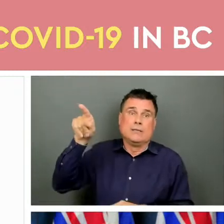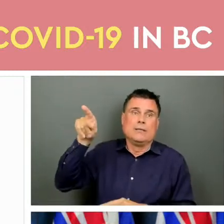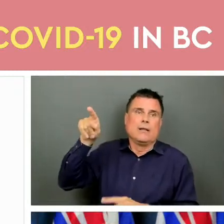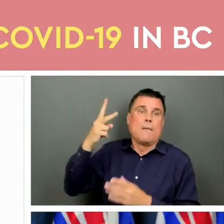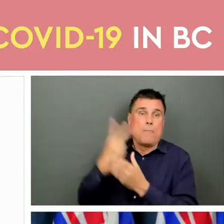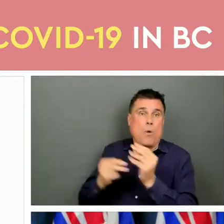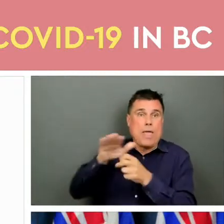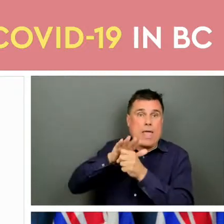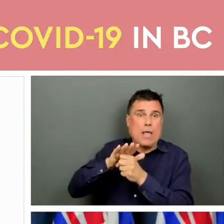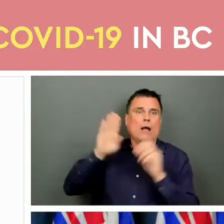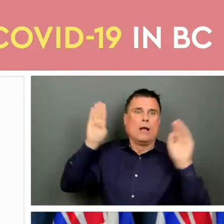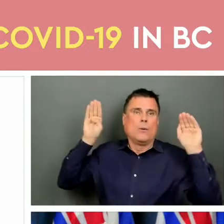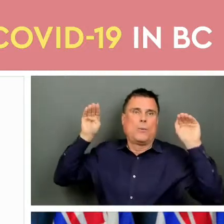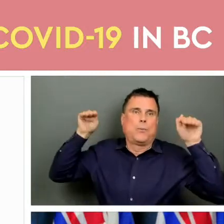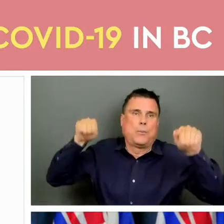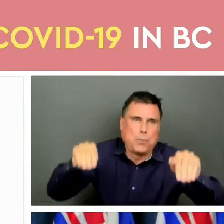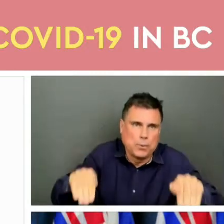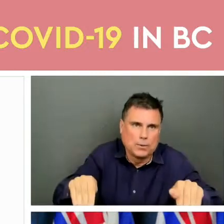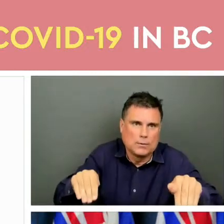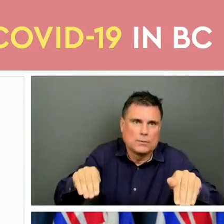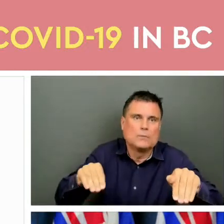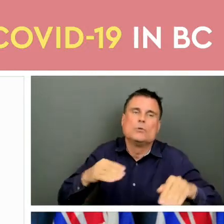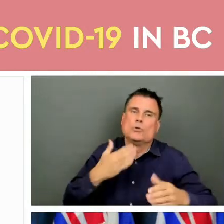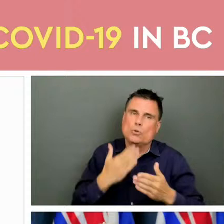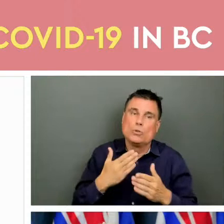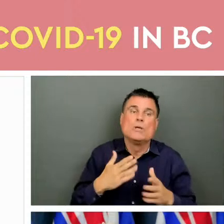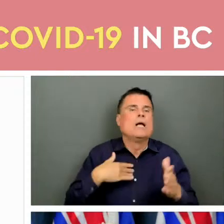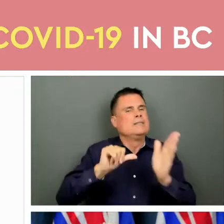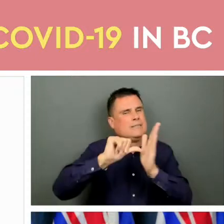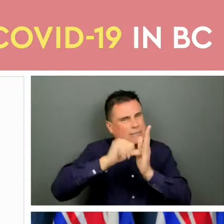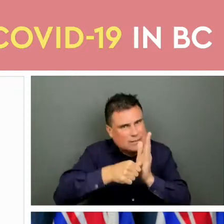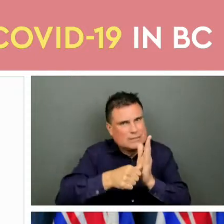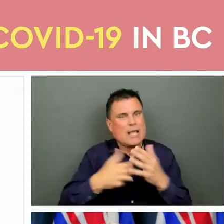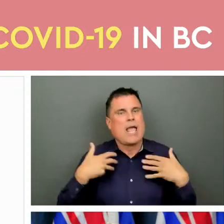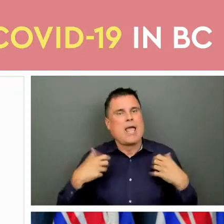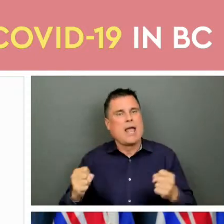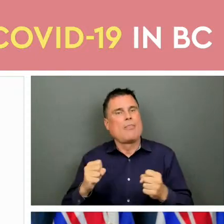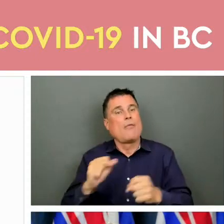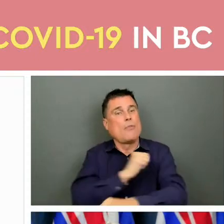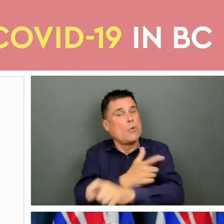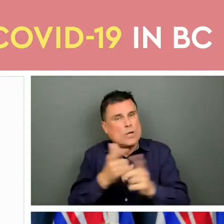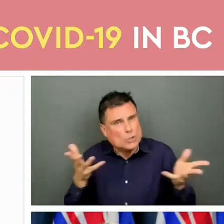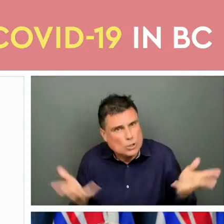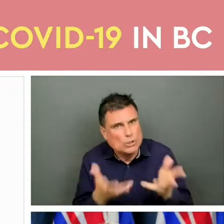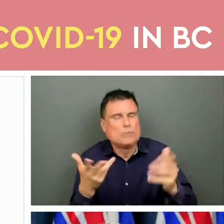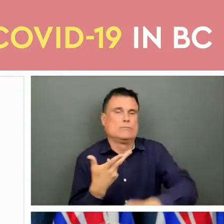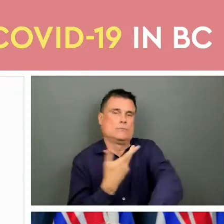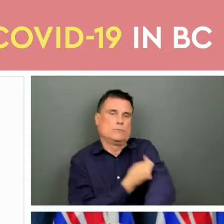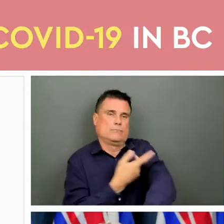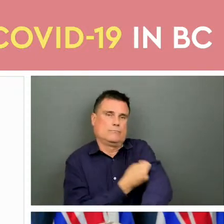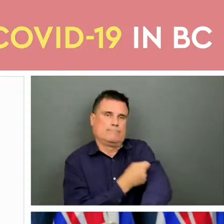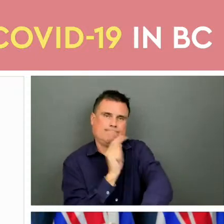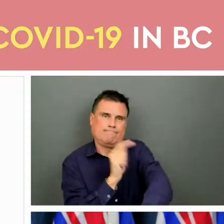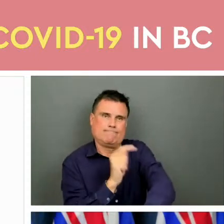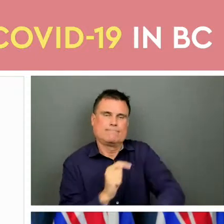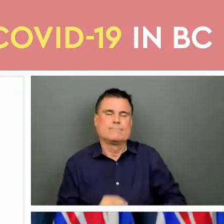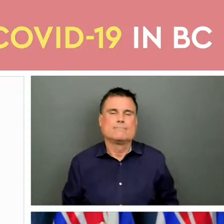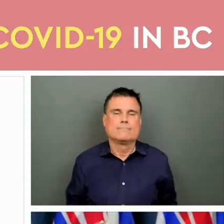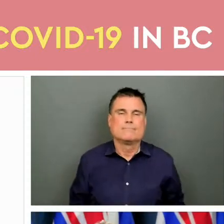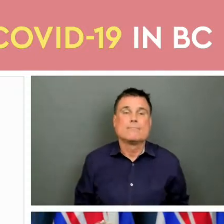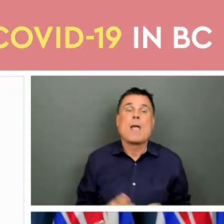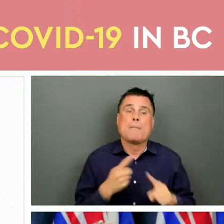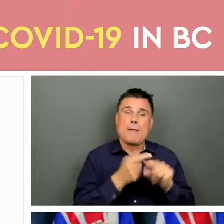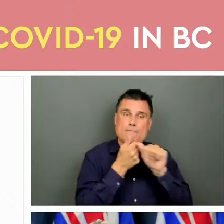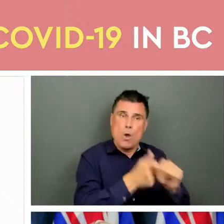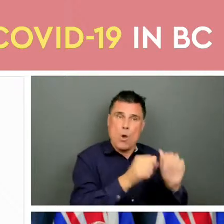and again, reflecting the power of the vaccines that we have right now and the measures that we're taking to reduce transmission in our